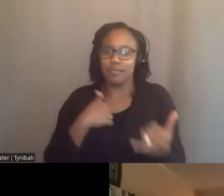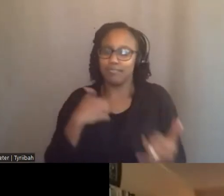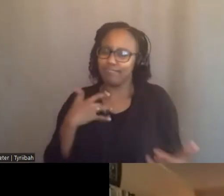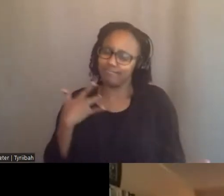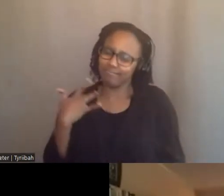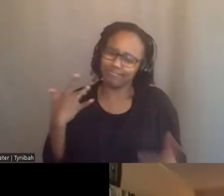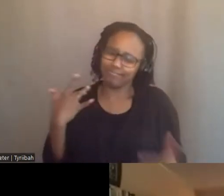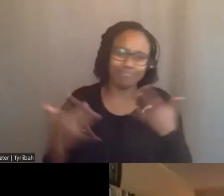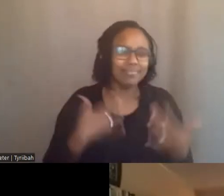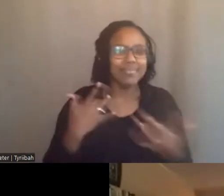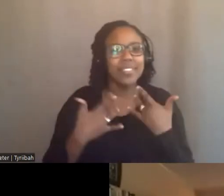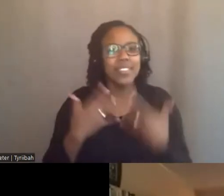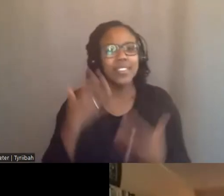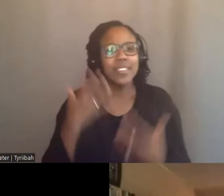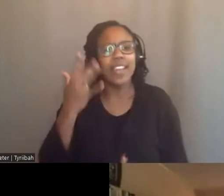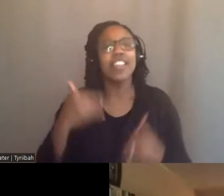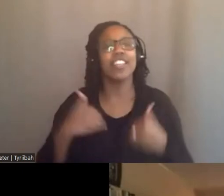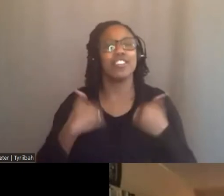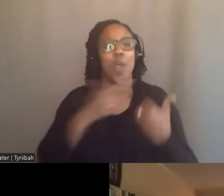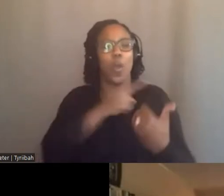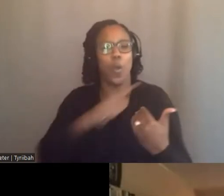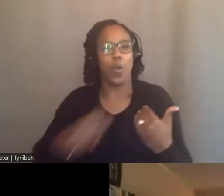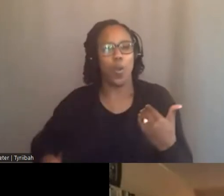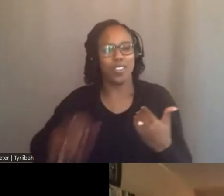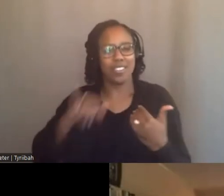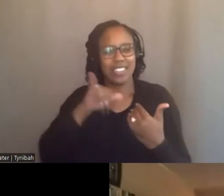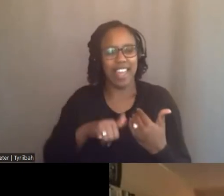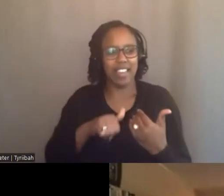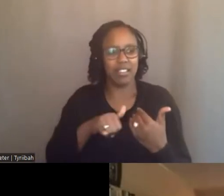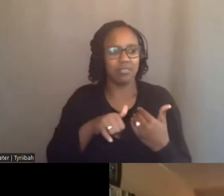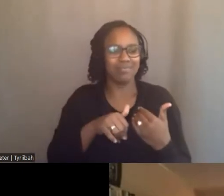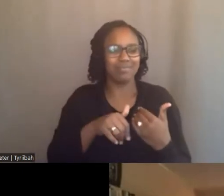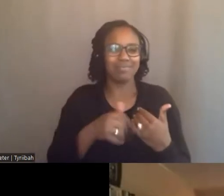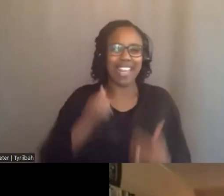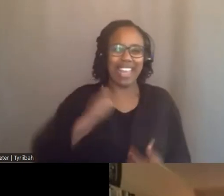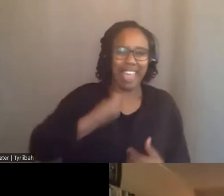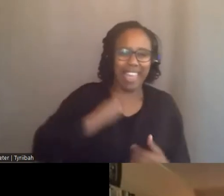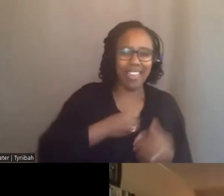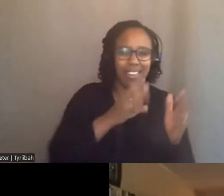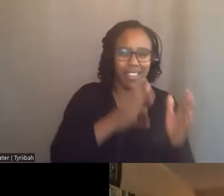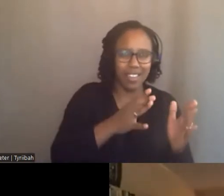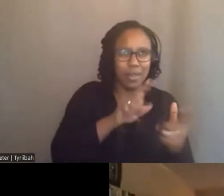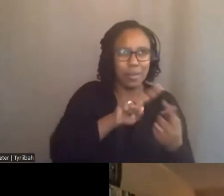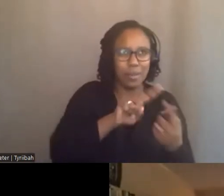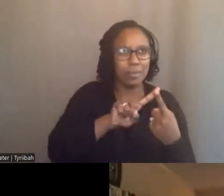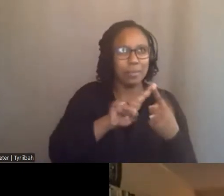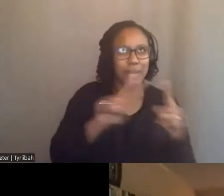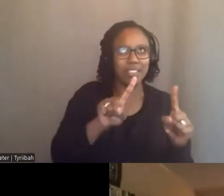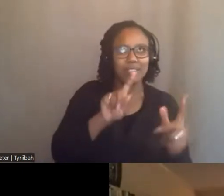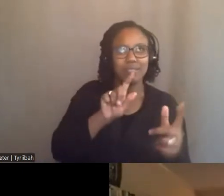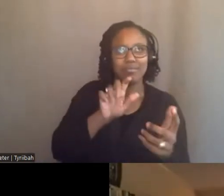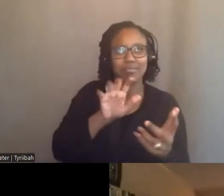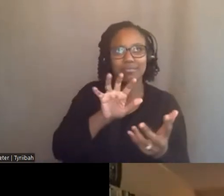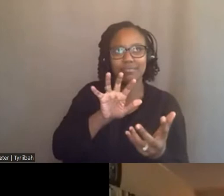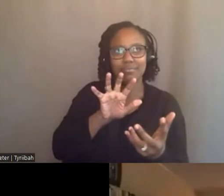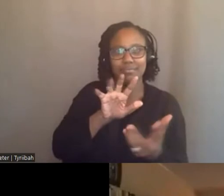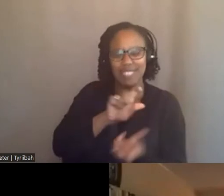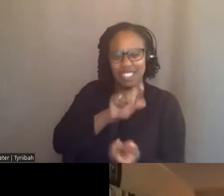that the Young Lords transformation from a gang, or I think as you've better put it, a street